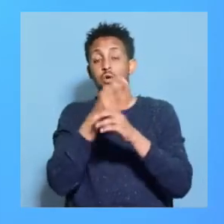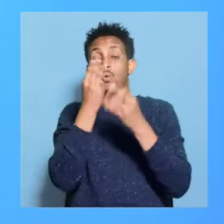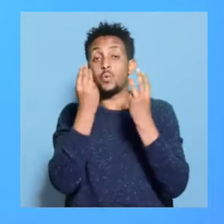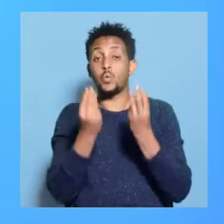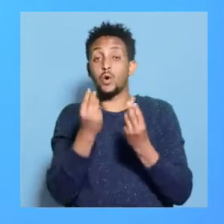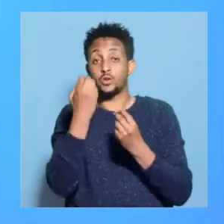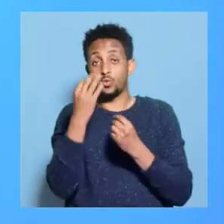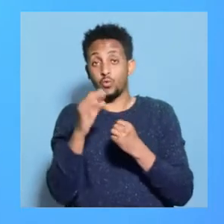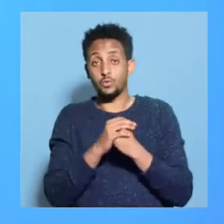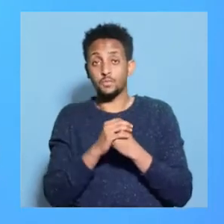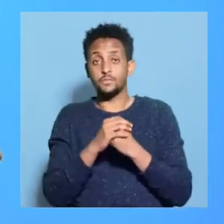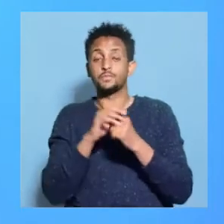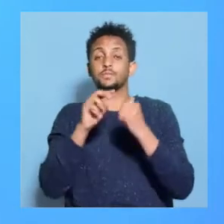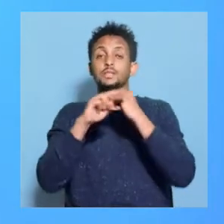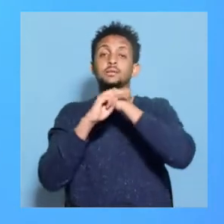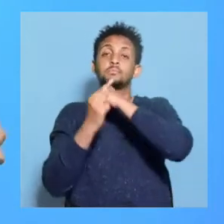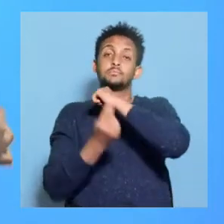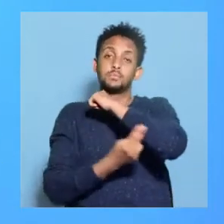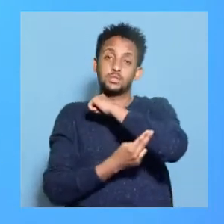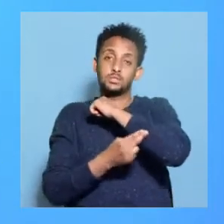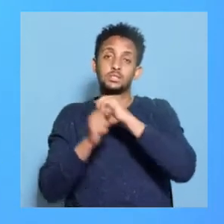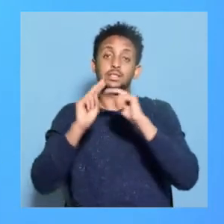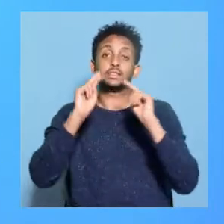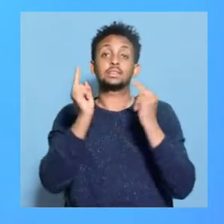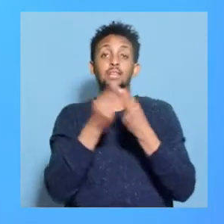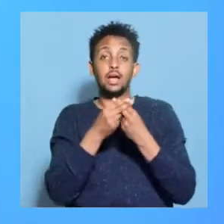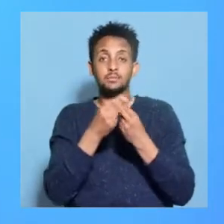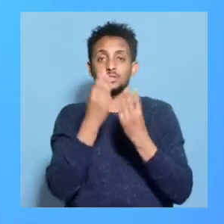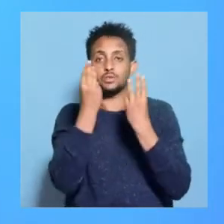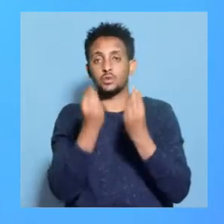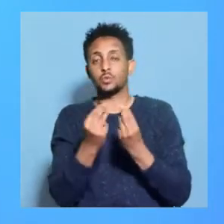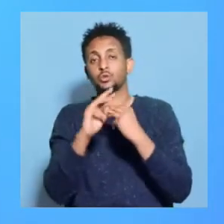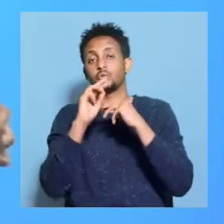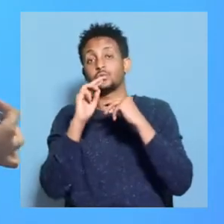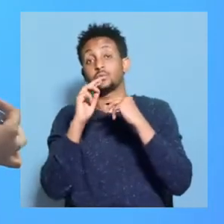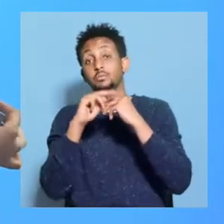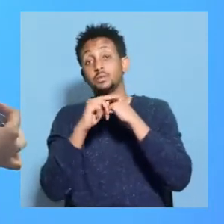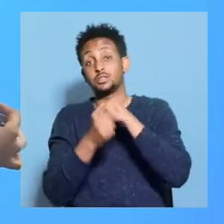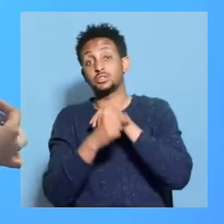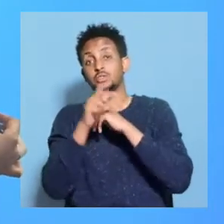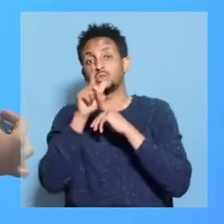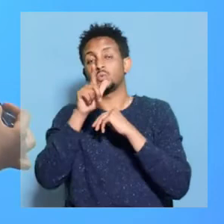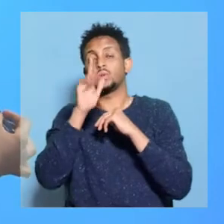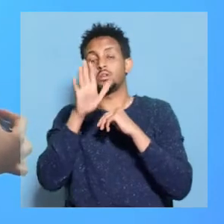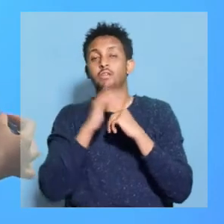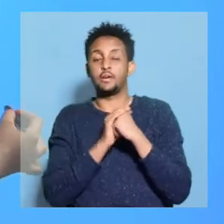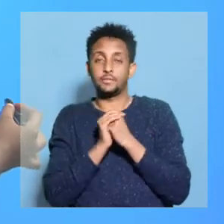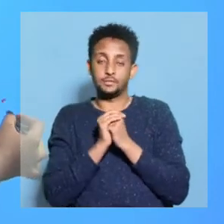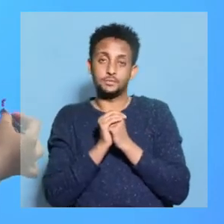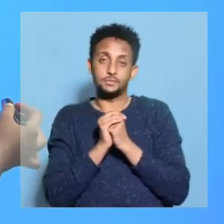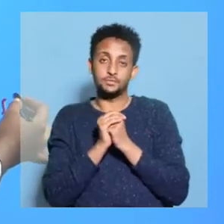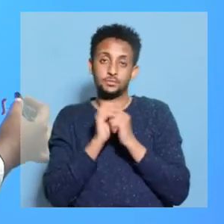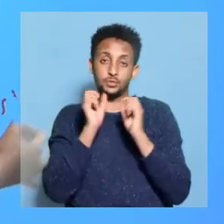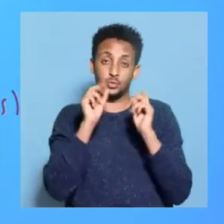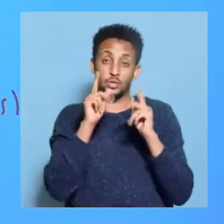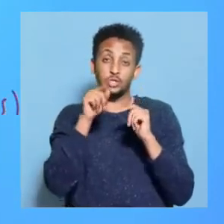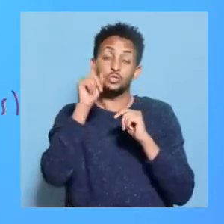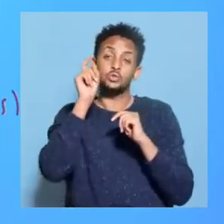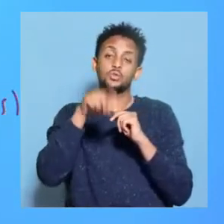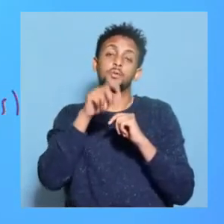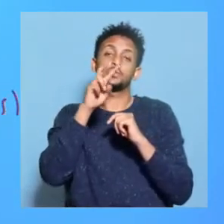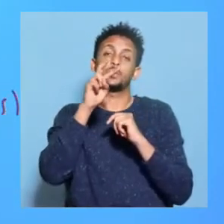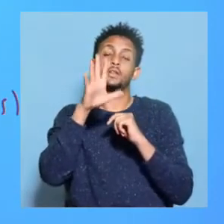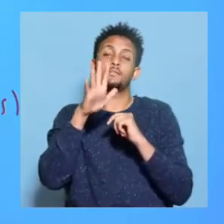of the bridge times, the weight of the bridge times 25. Okay, this should be